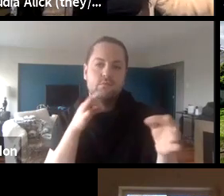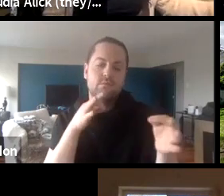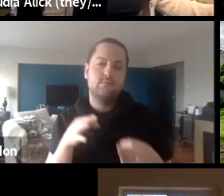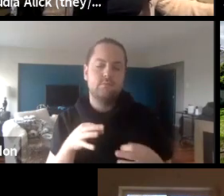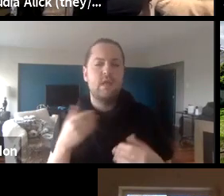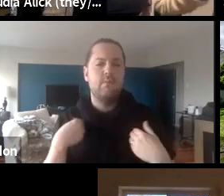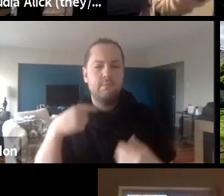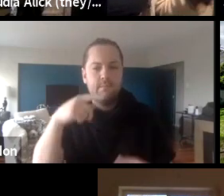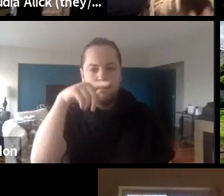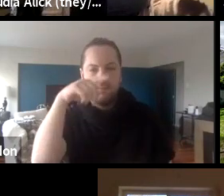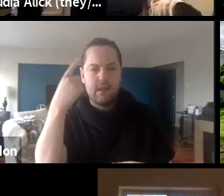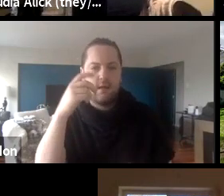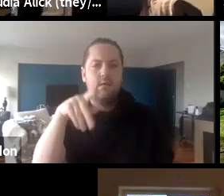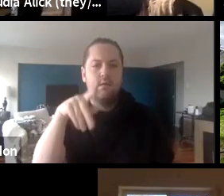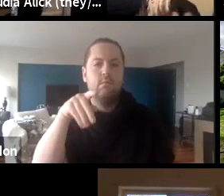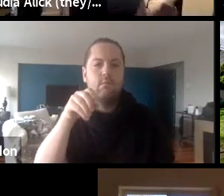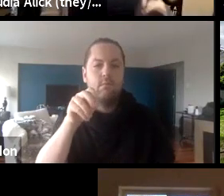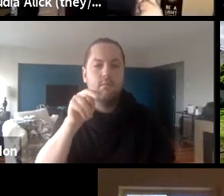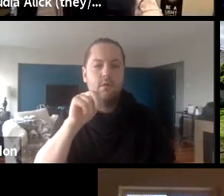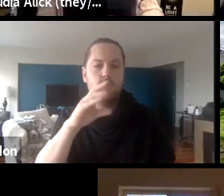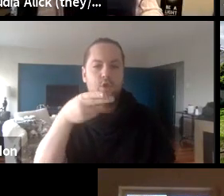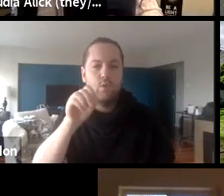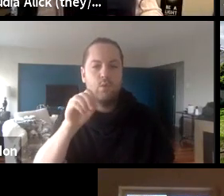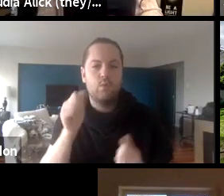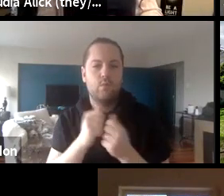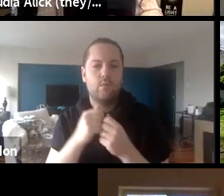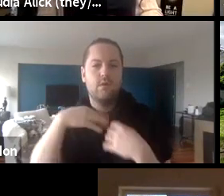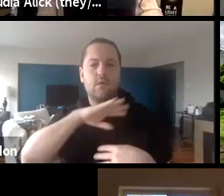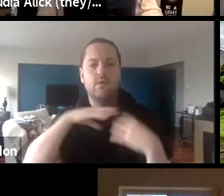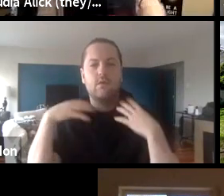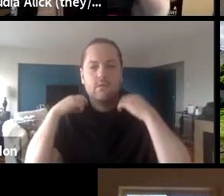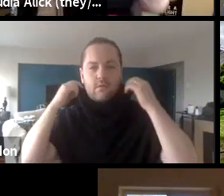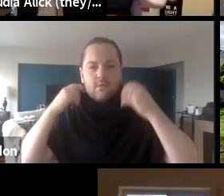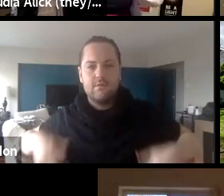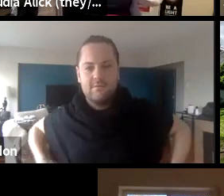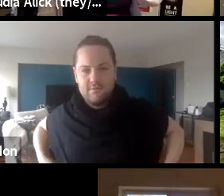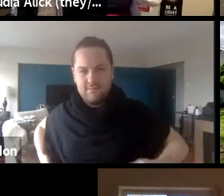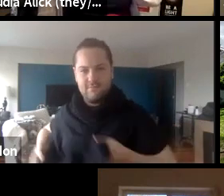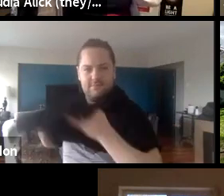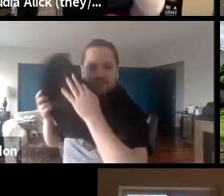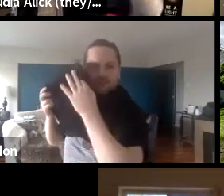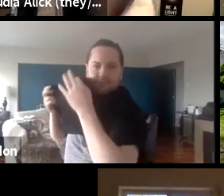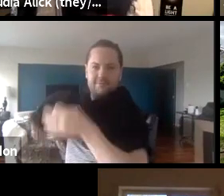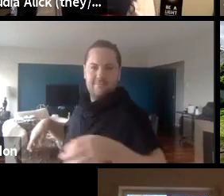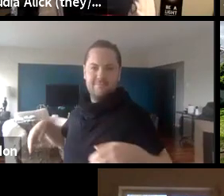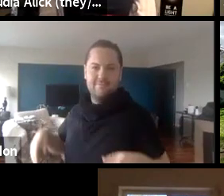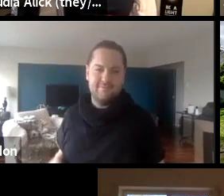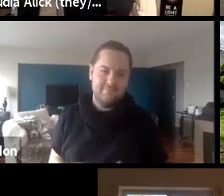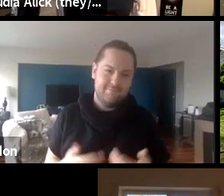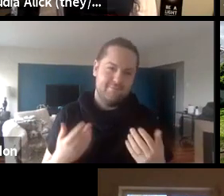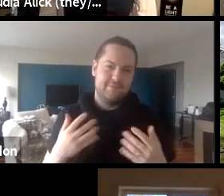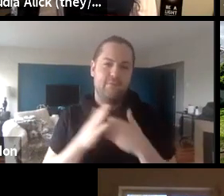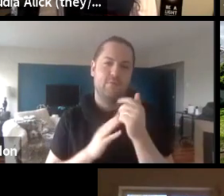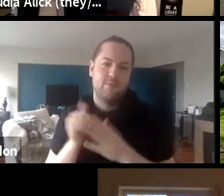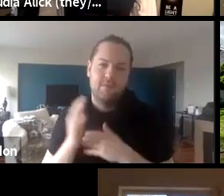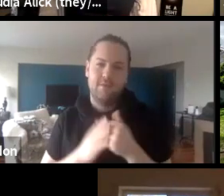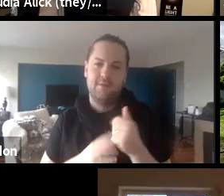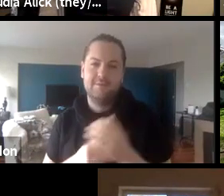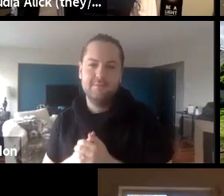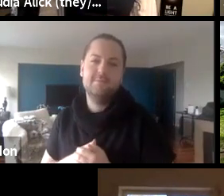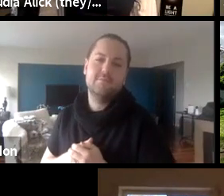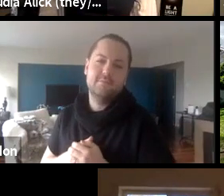hair or pointing to who they are, but we don't use pronouns in our language. Currently, I'm on screen with